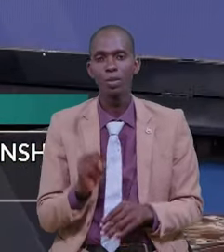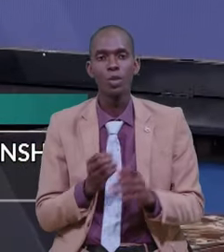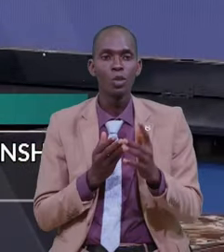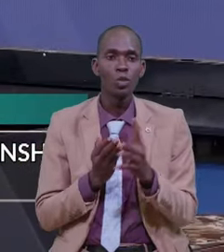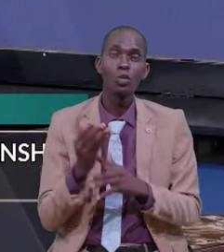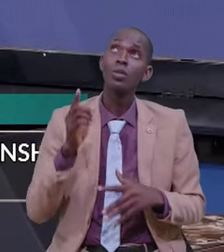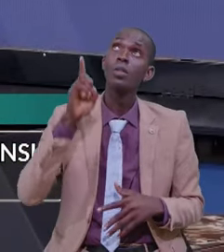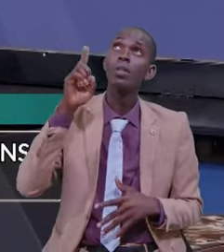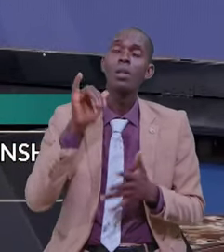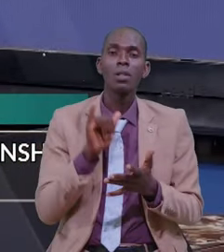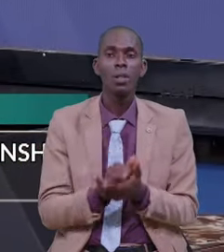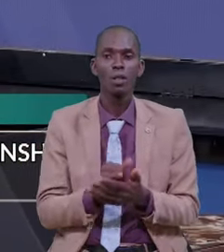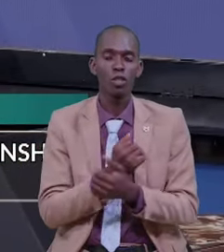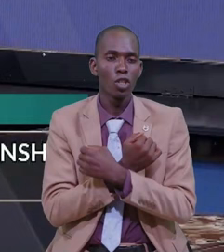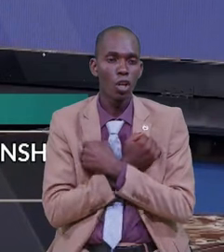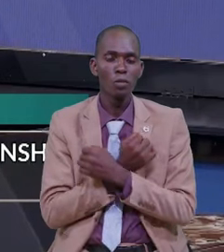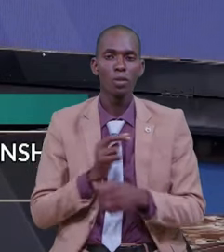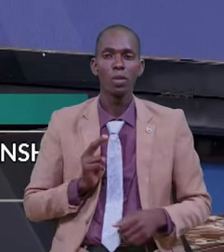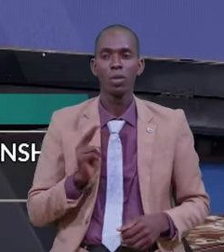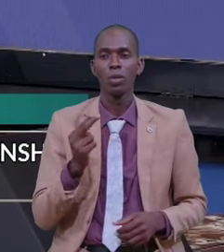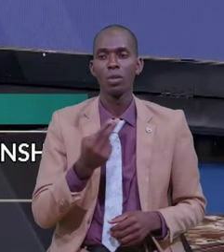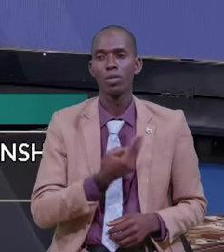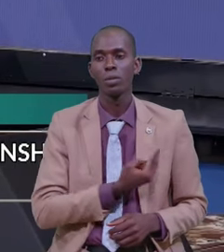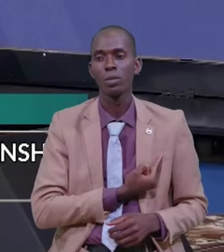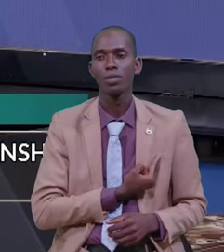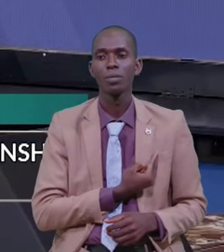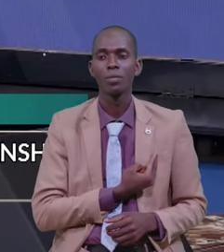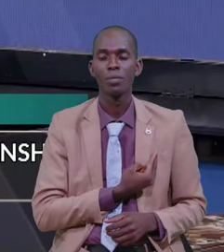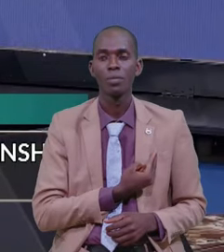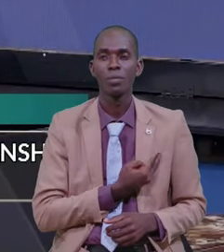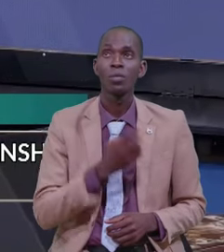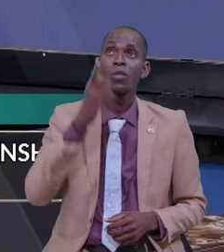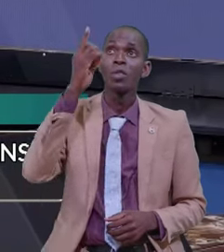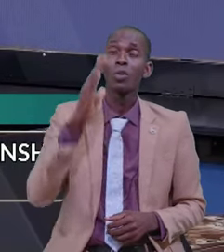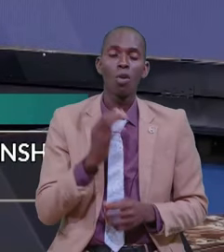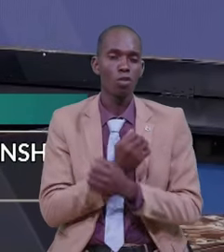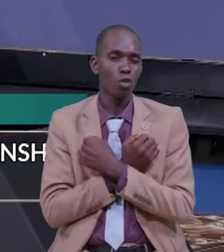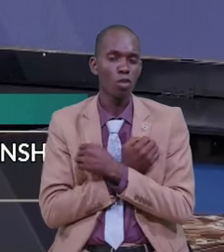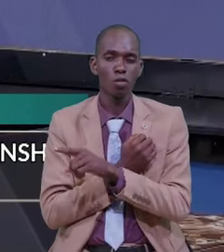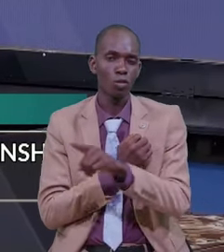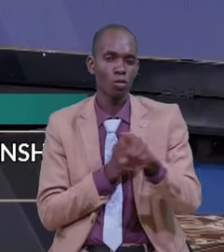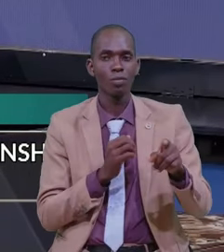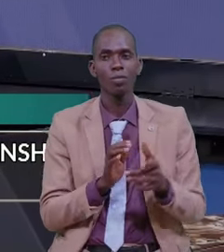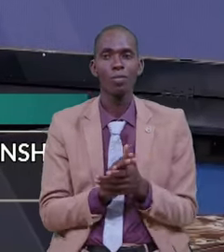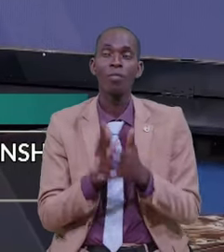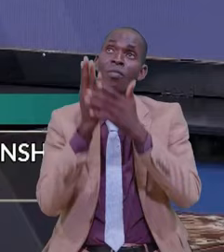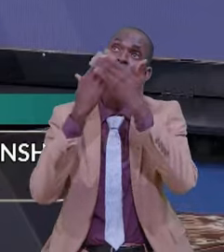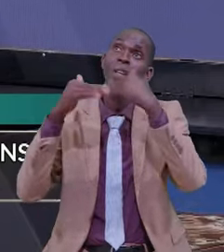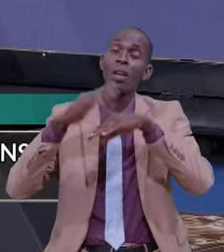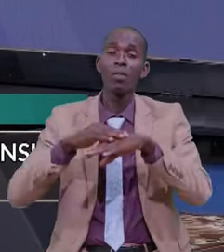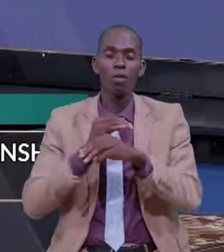him that loved us. God loves you. Heaven loves